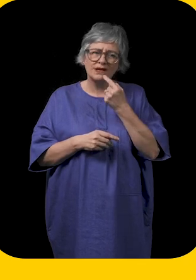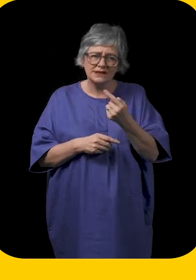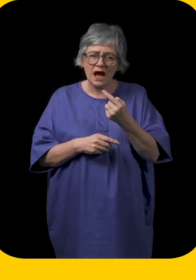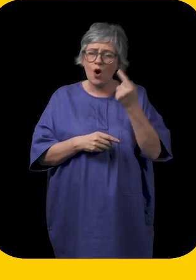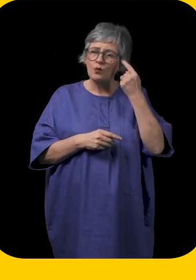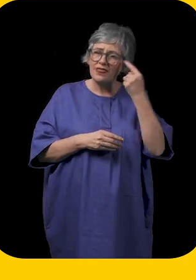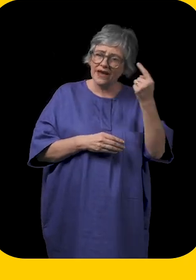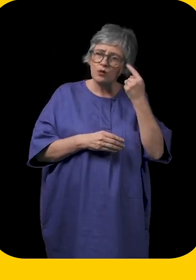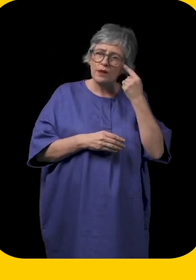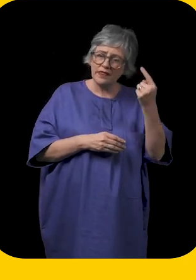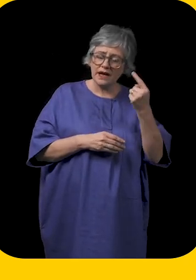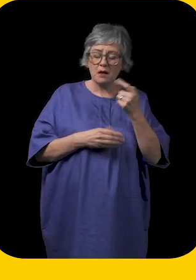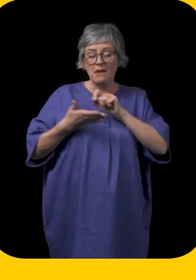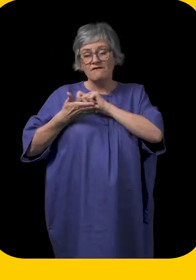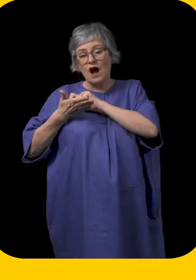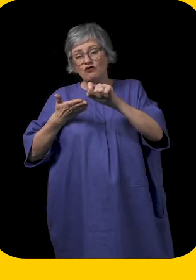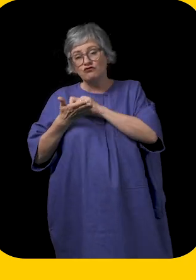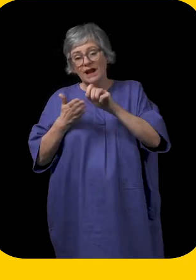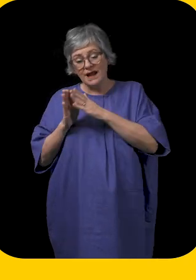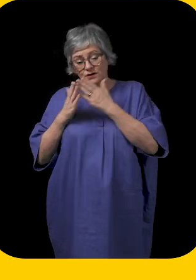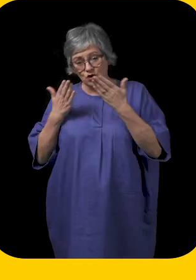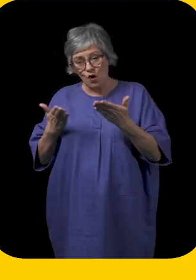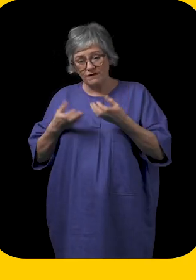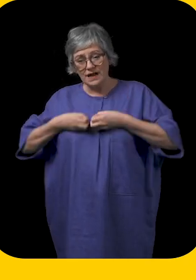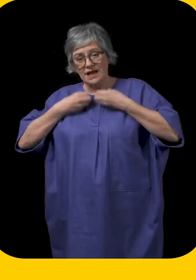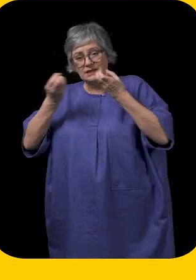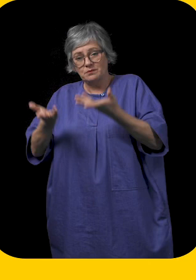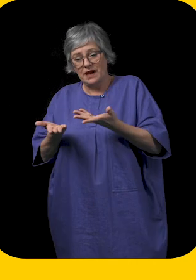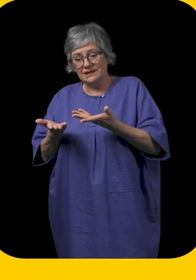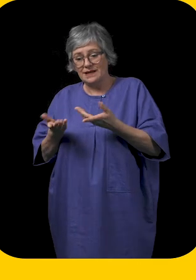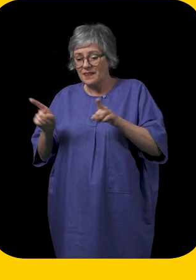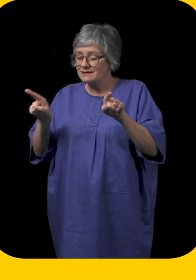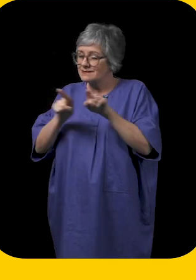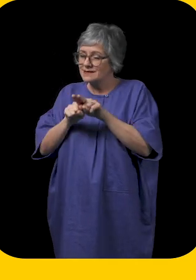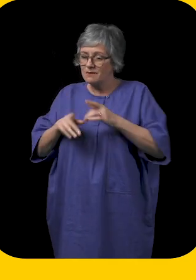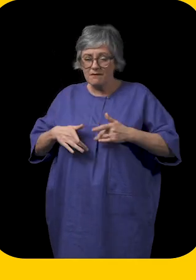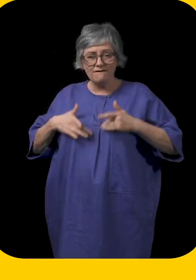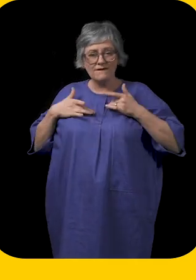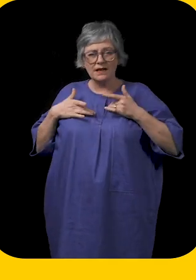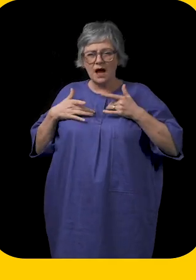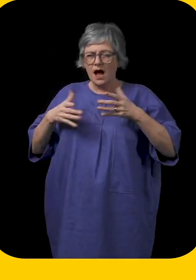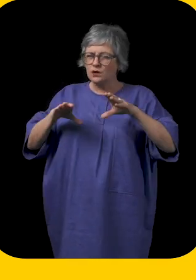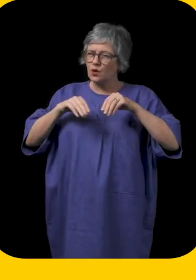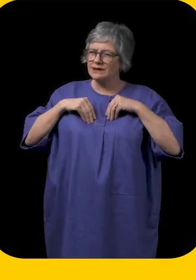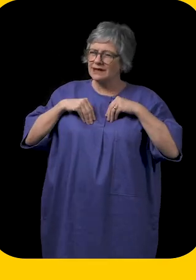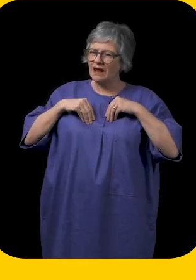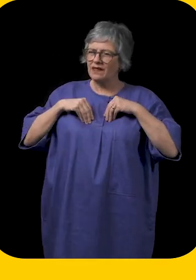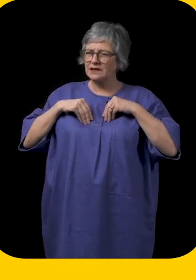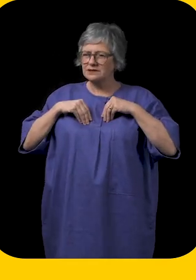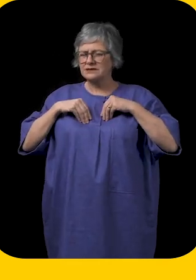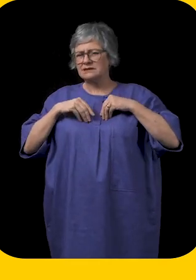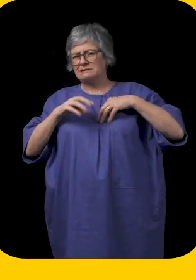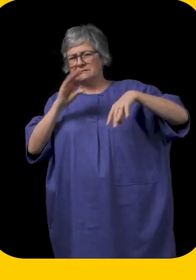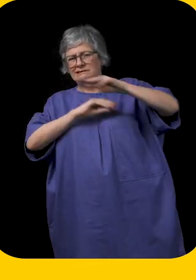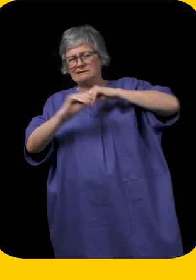And all these people were, you know, saying angry things. But then if I write a novel, and in a novel I am expressing the same sentiment, I don't